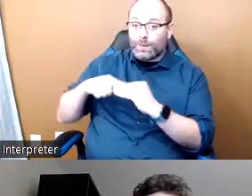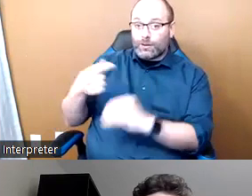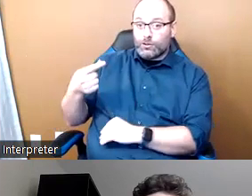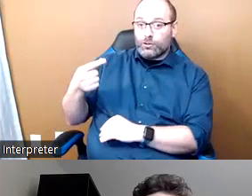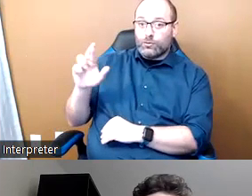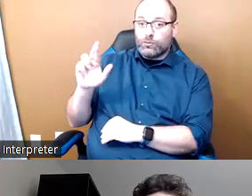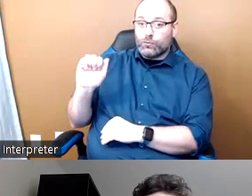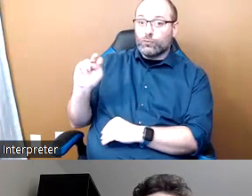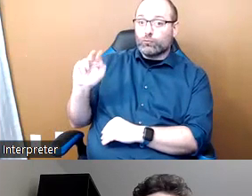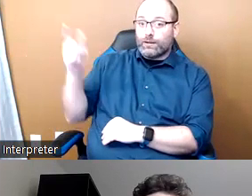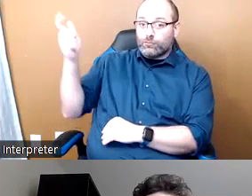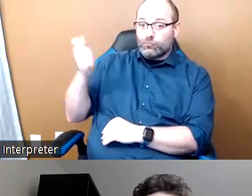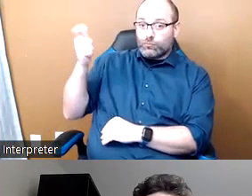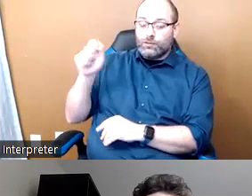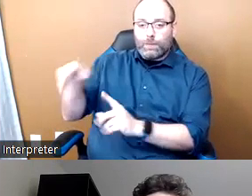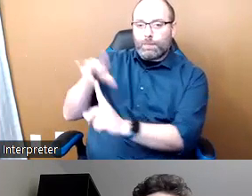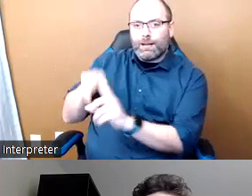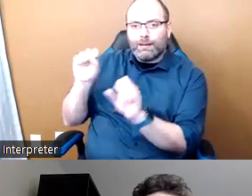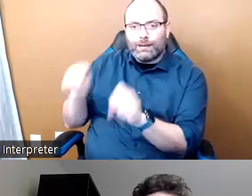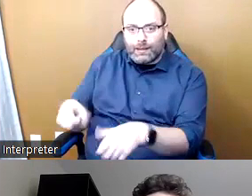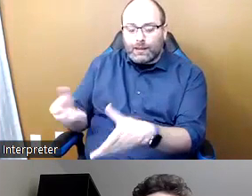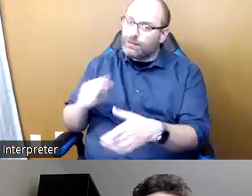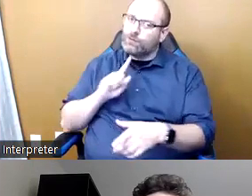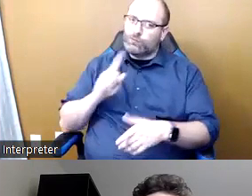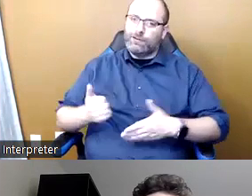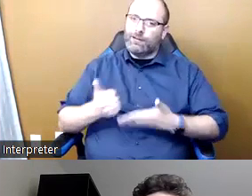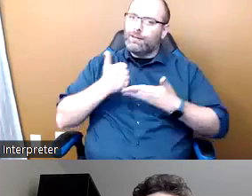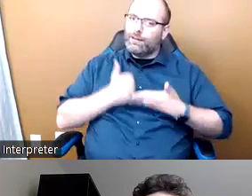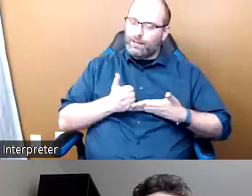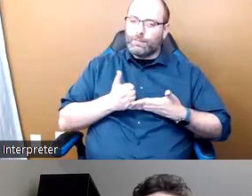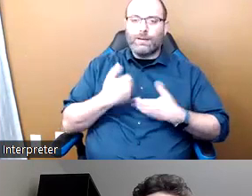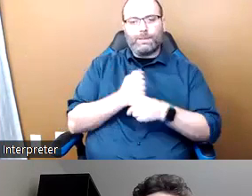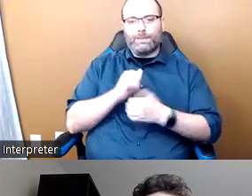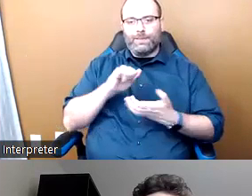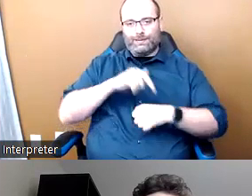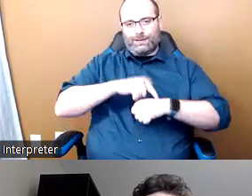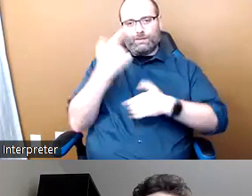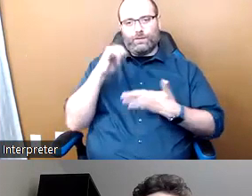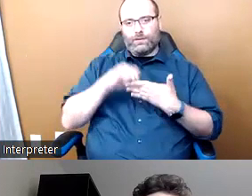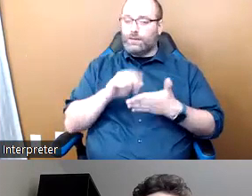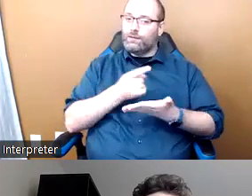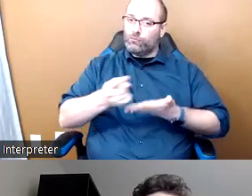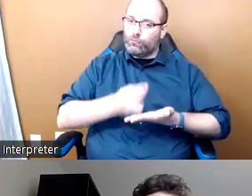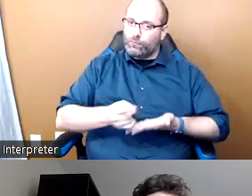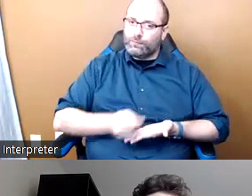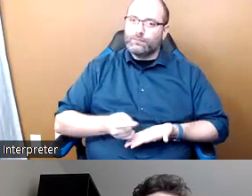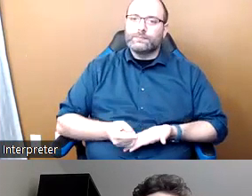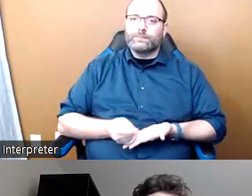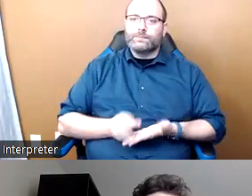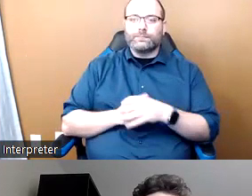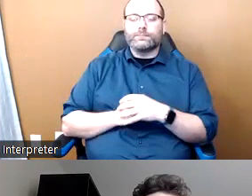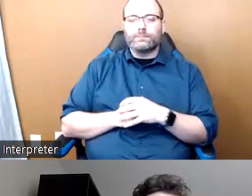for? That I find super helpful. And I make time for that specifically on a weekly basis.